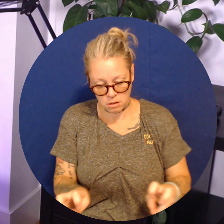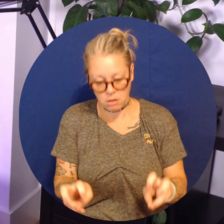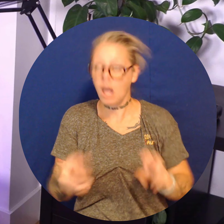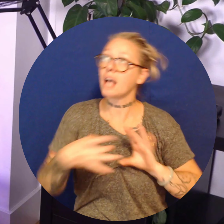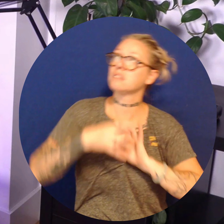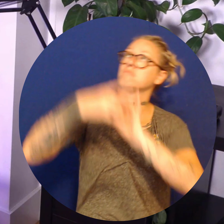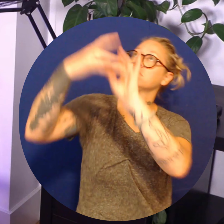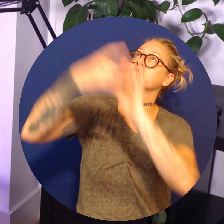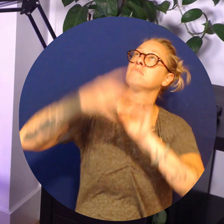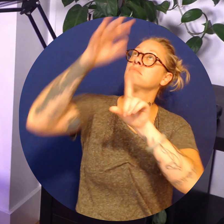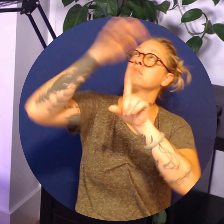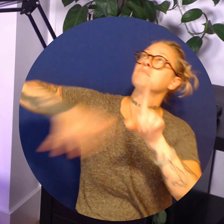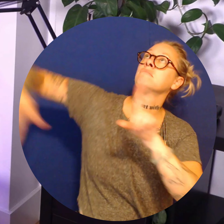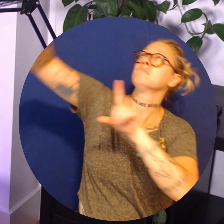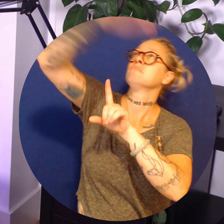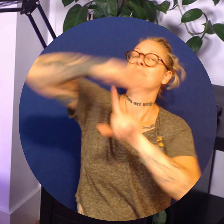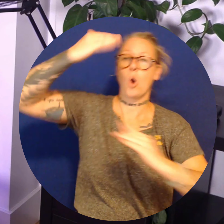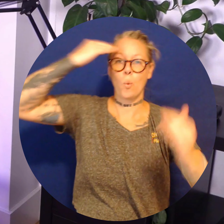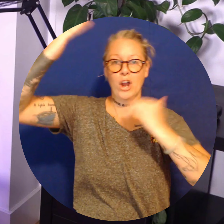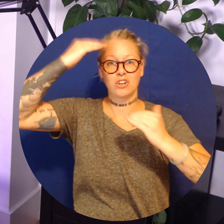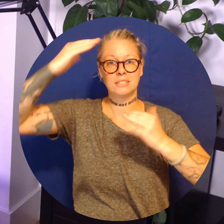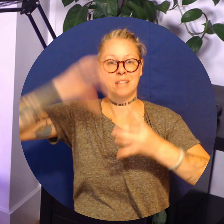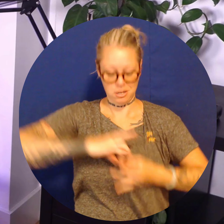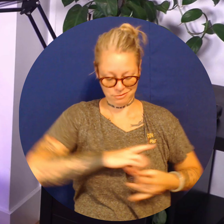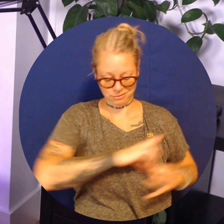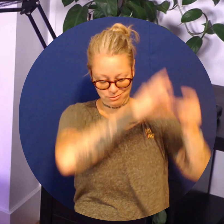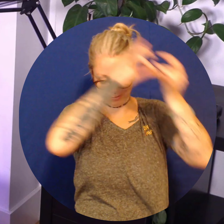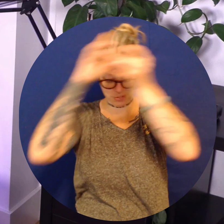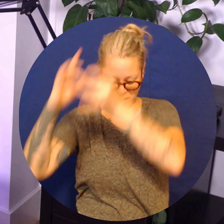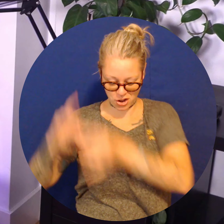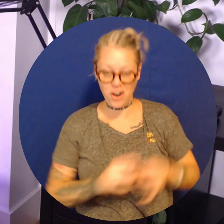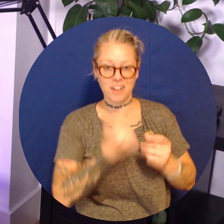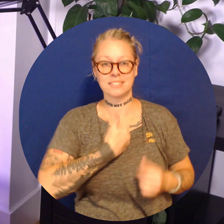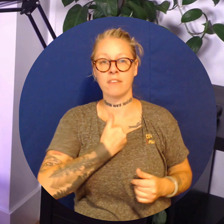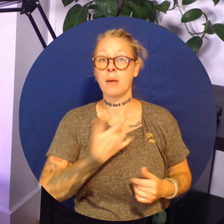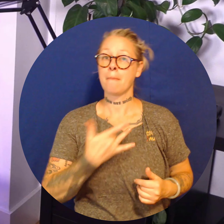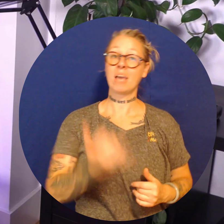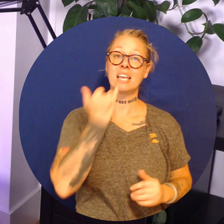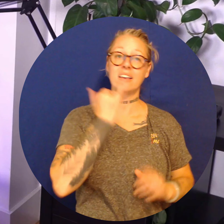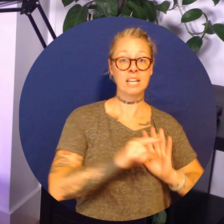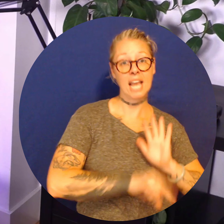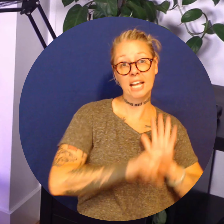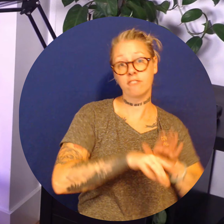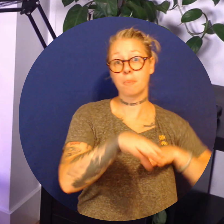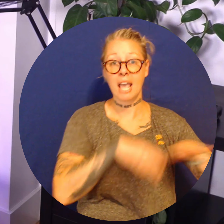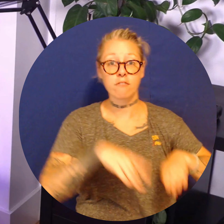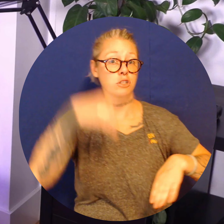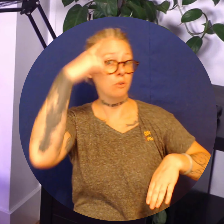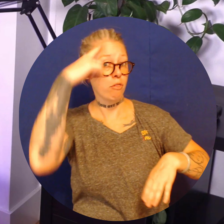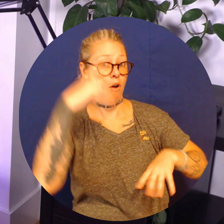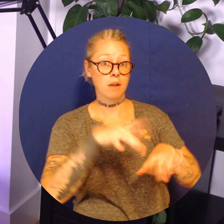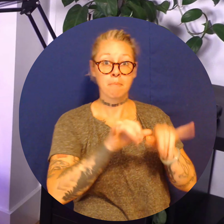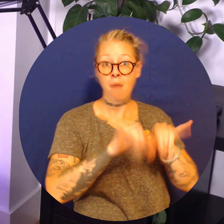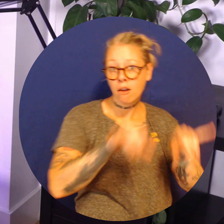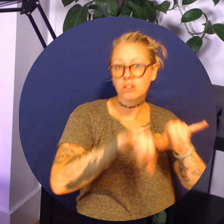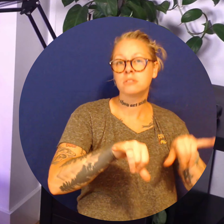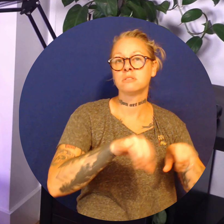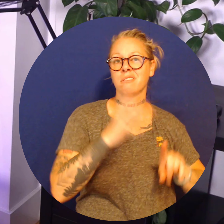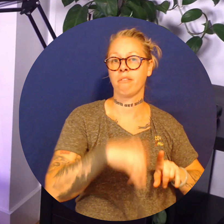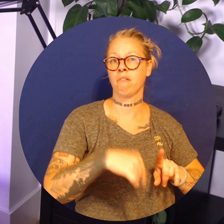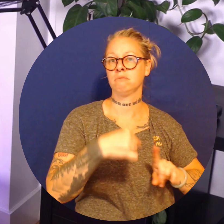with a heightened awareness all the parts of ourselves that typically fall into lower vibrational behaviors or thought